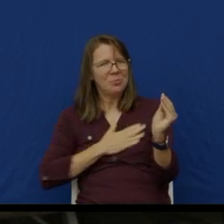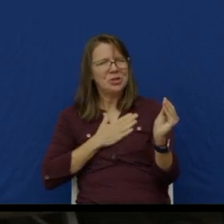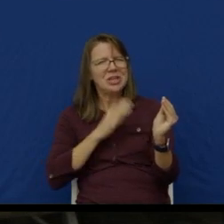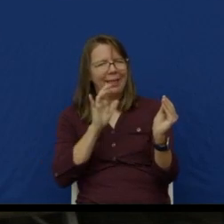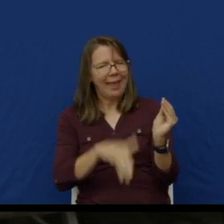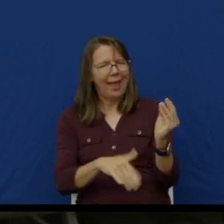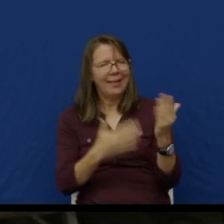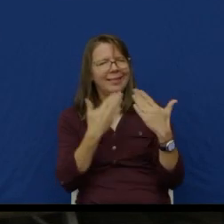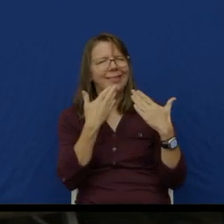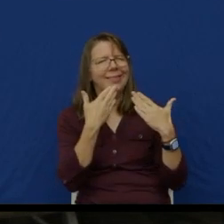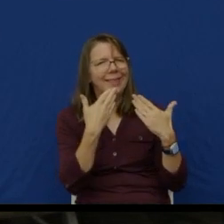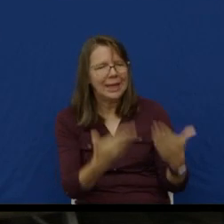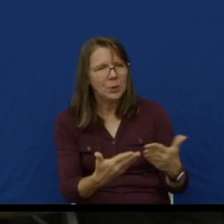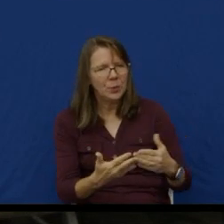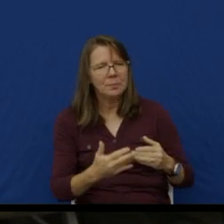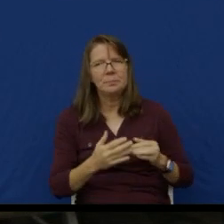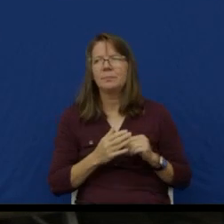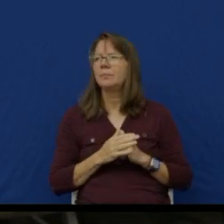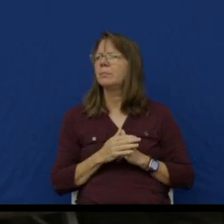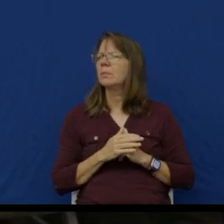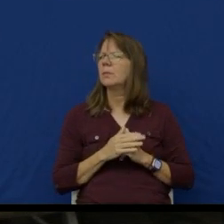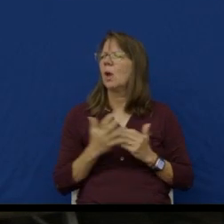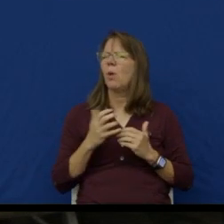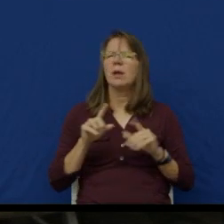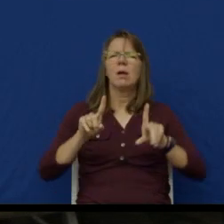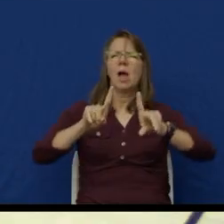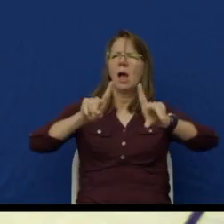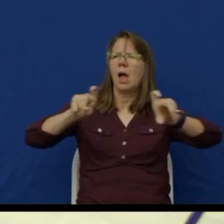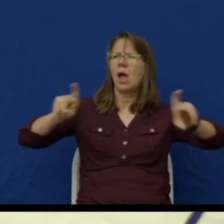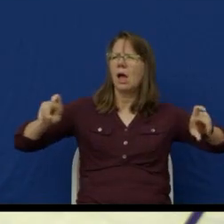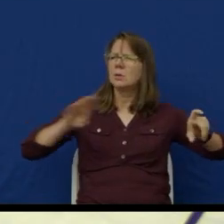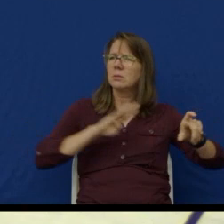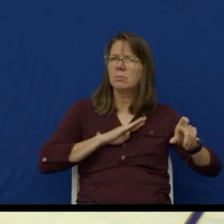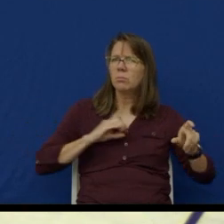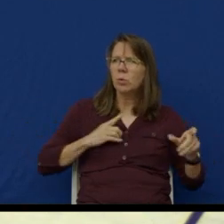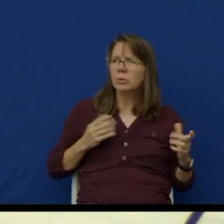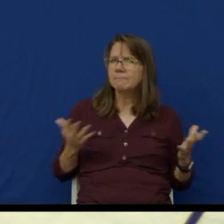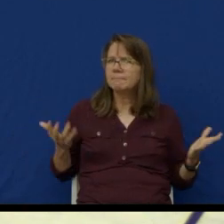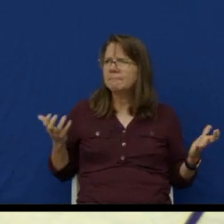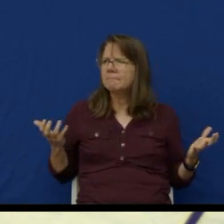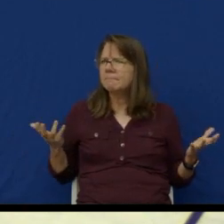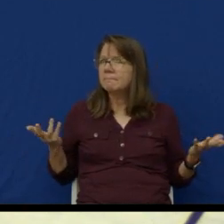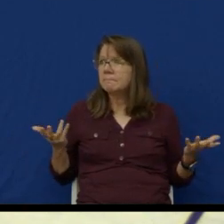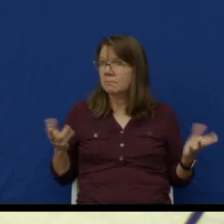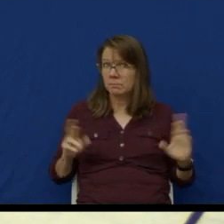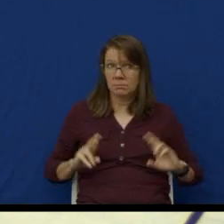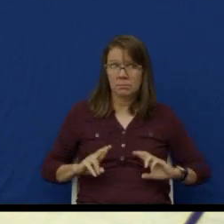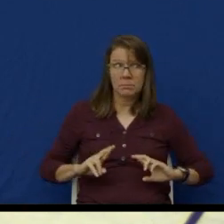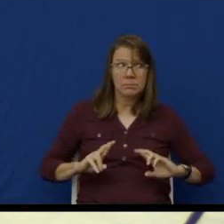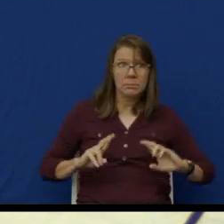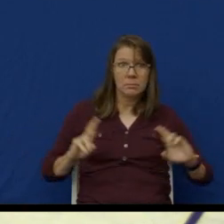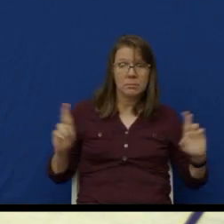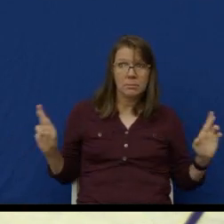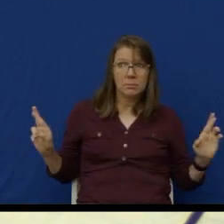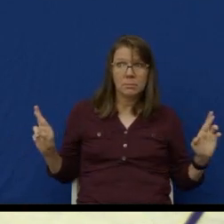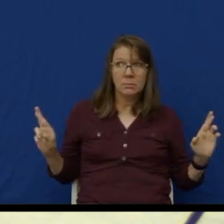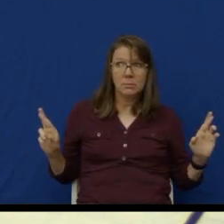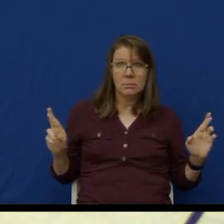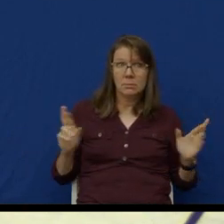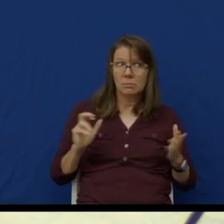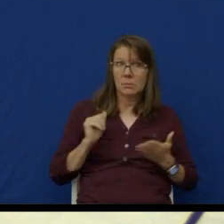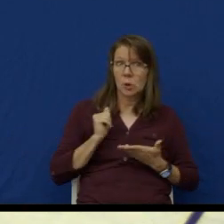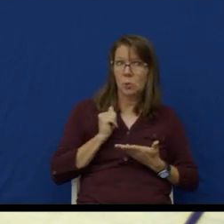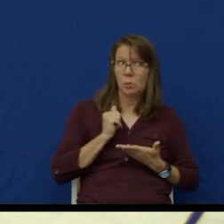Let me ask the board's pleasure here. Are you ready to approve